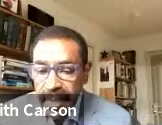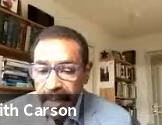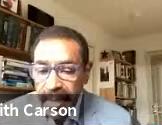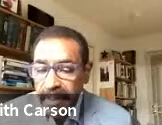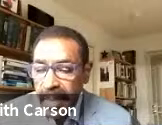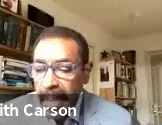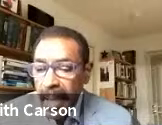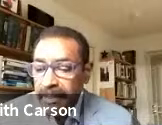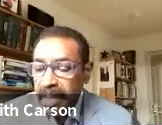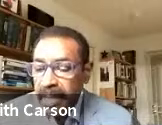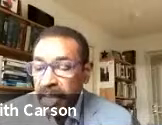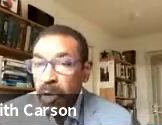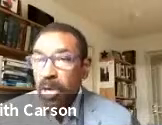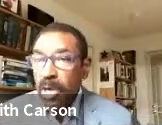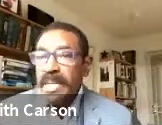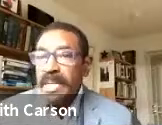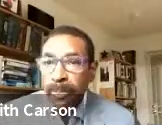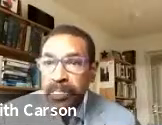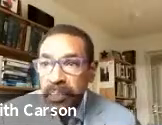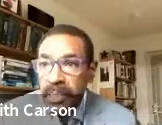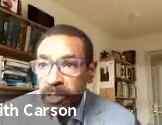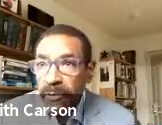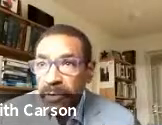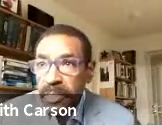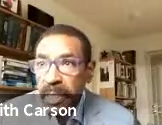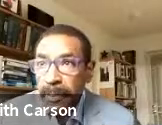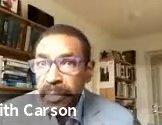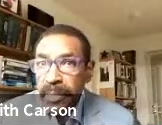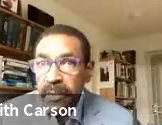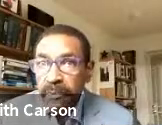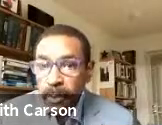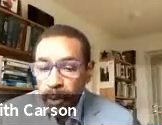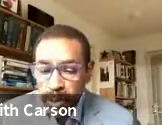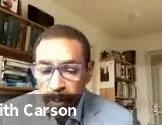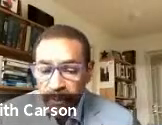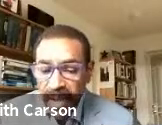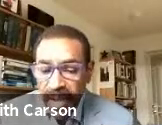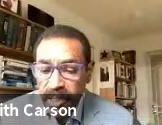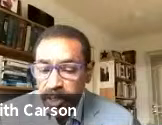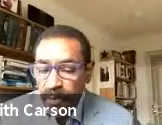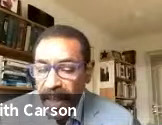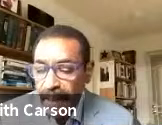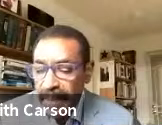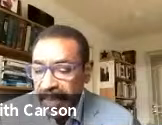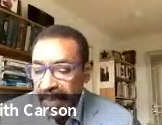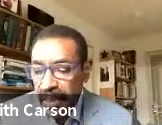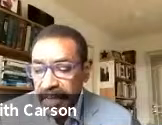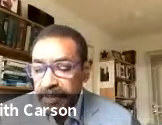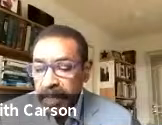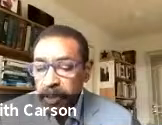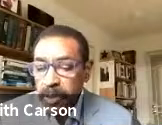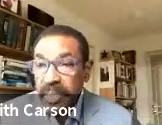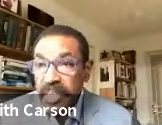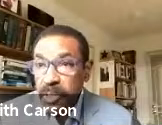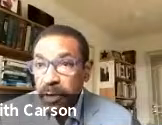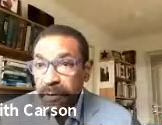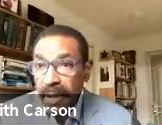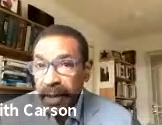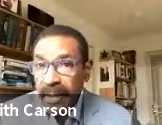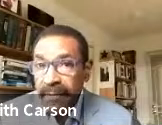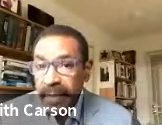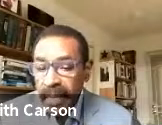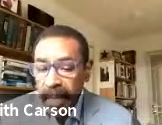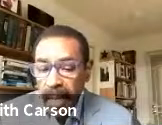tonight. I'm Keith Carson. I presently serve as the president of the Board of Supervisors for Alameda County, serving